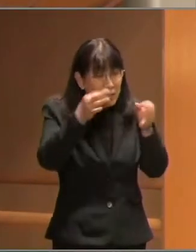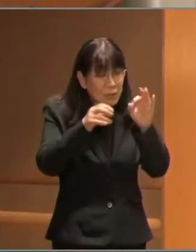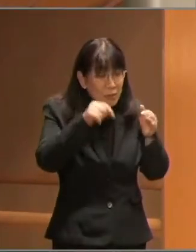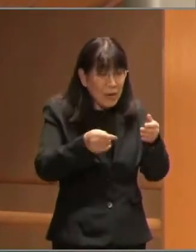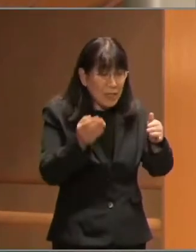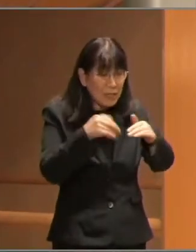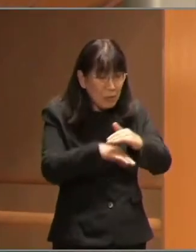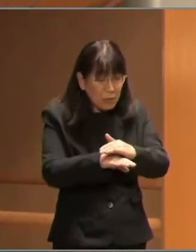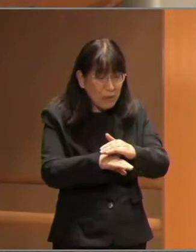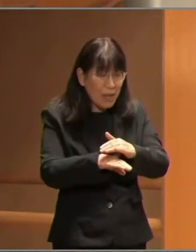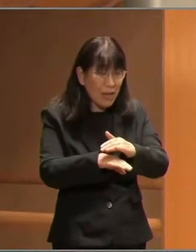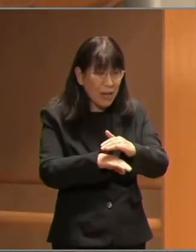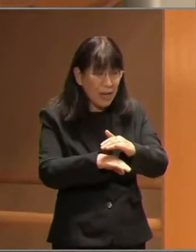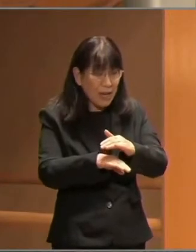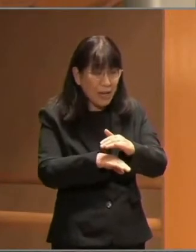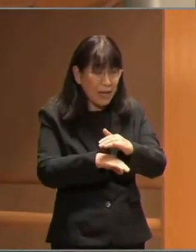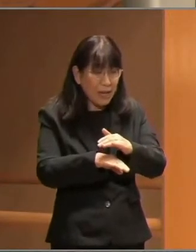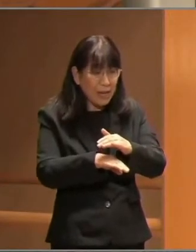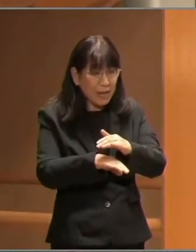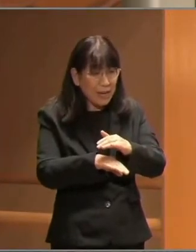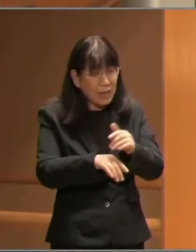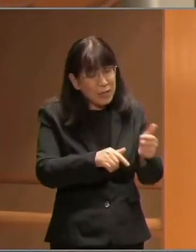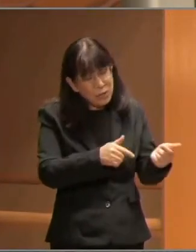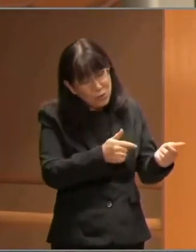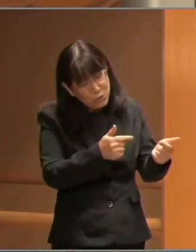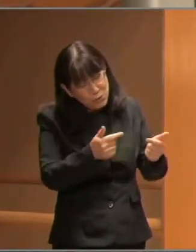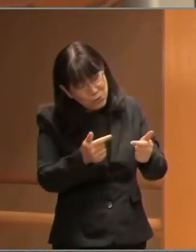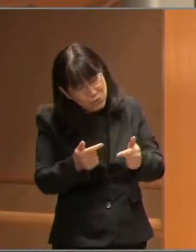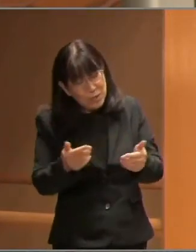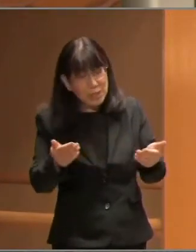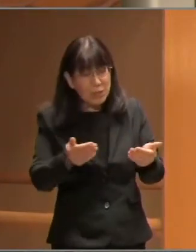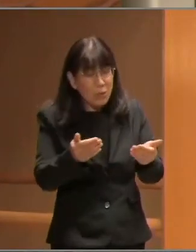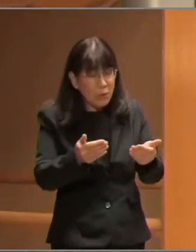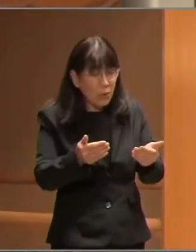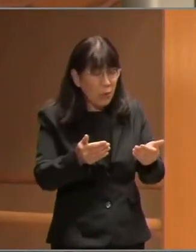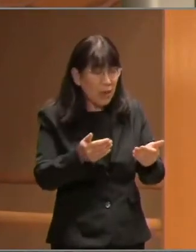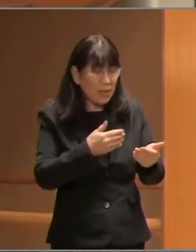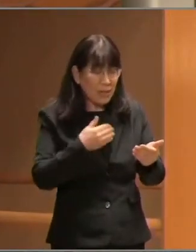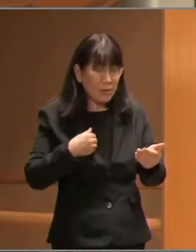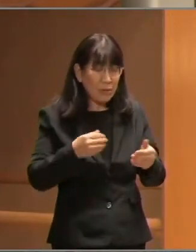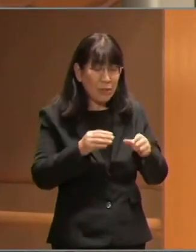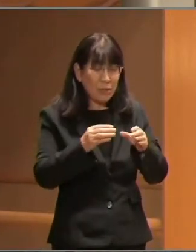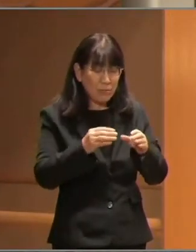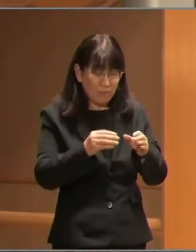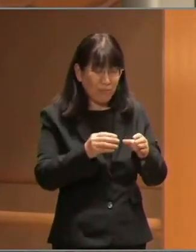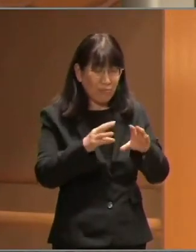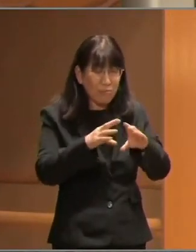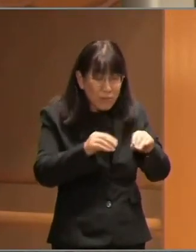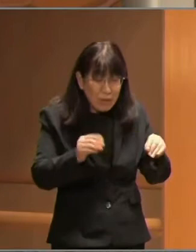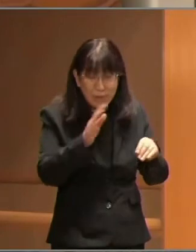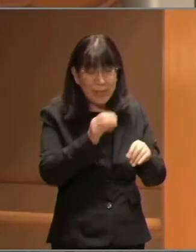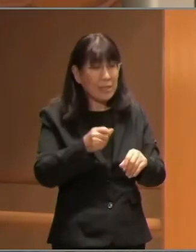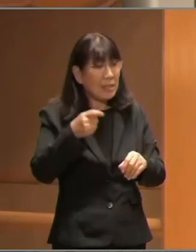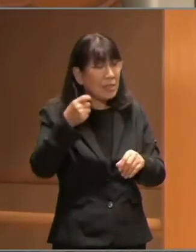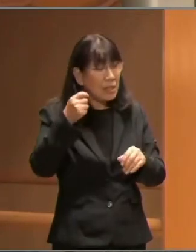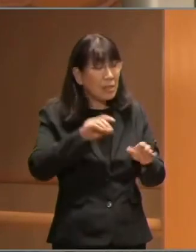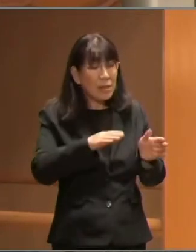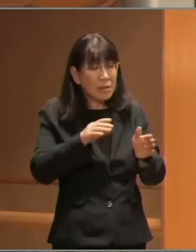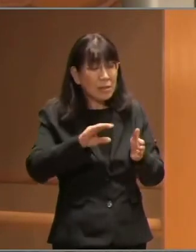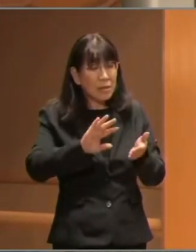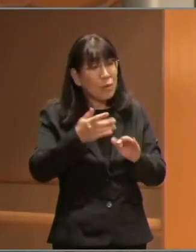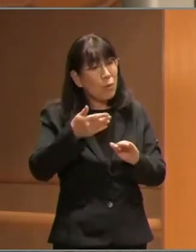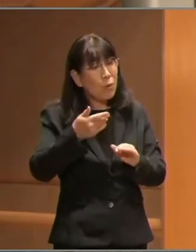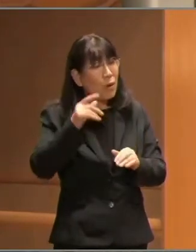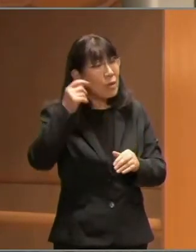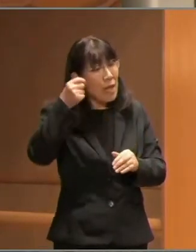is perishable, and during winter we don't have to be worried about getting